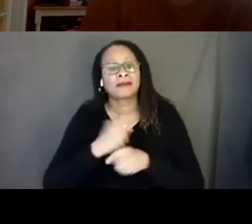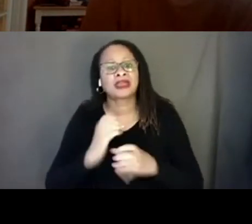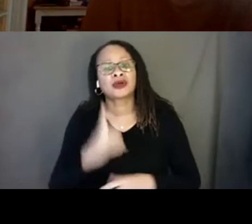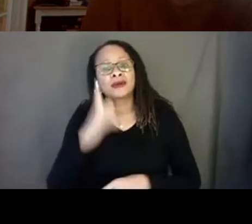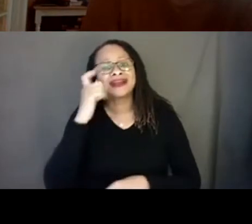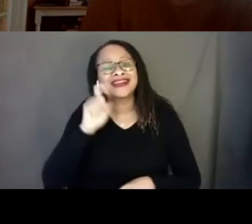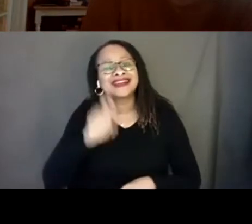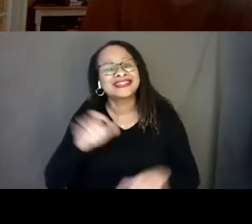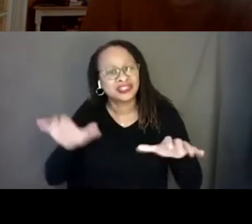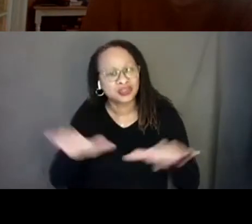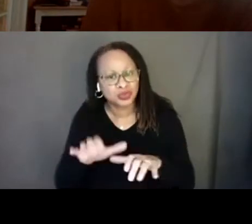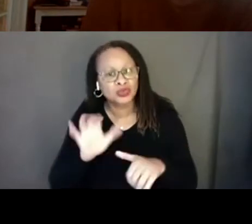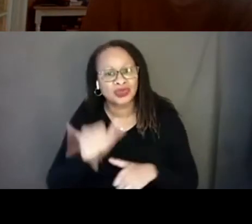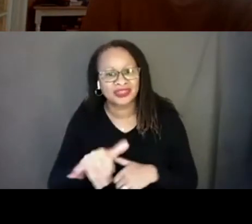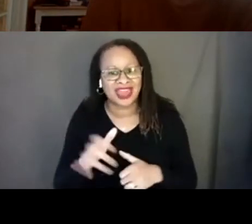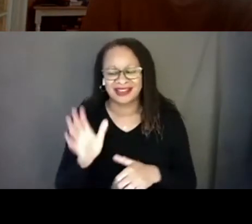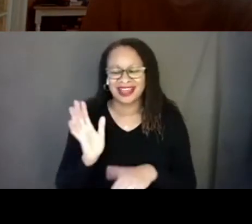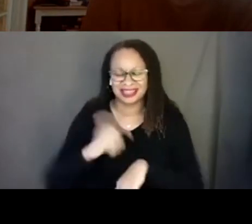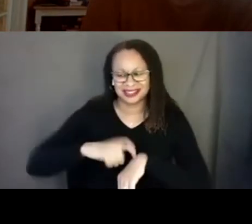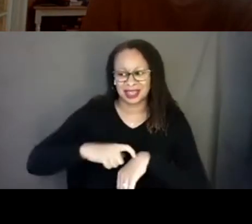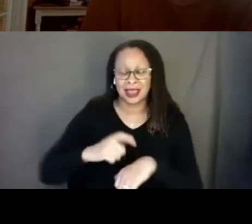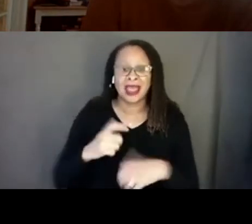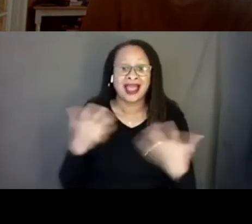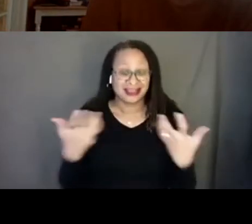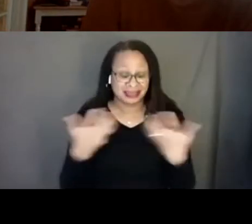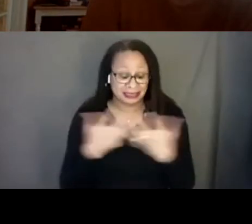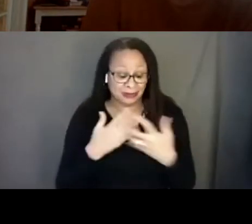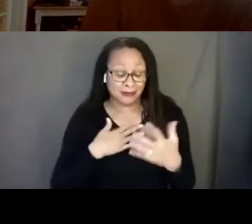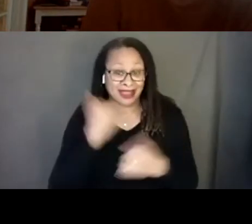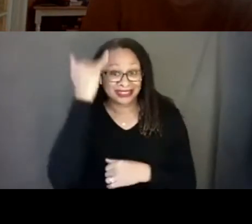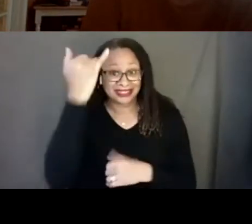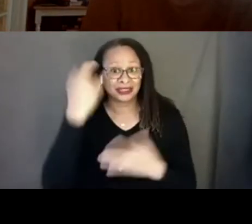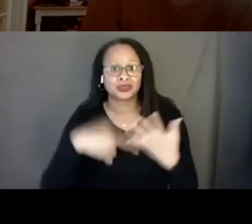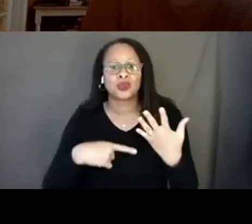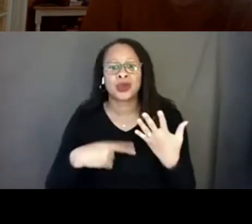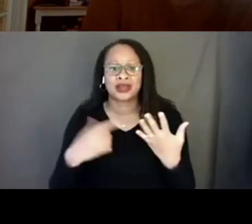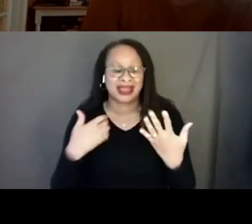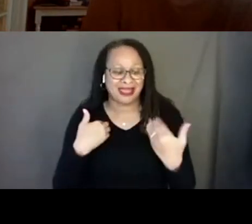do that. I adapted my ideas to what was around me. Mm-hmm.